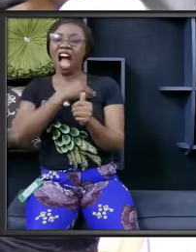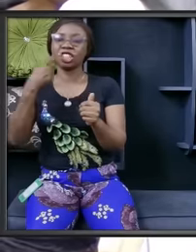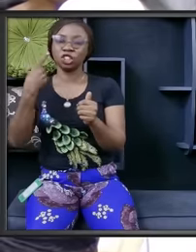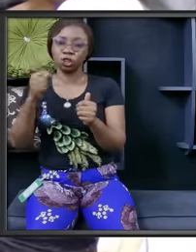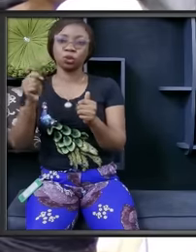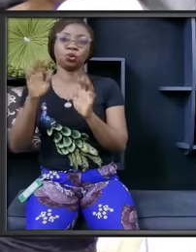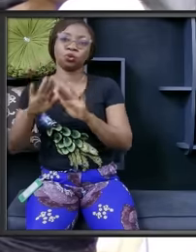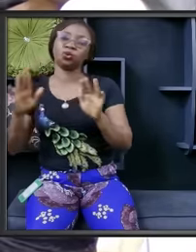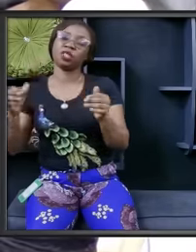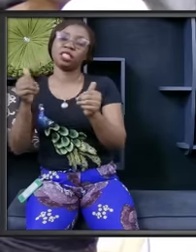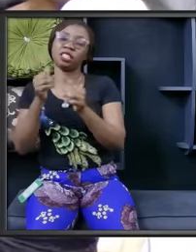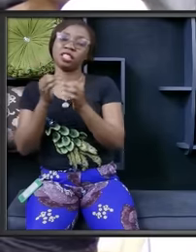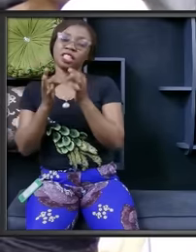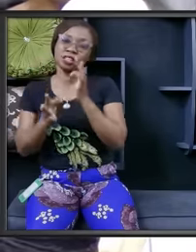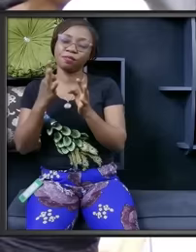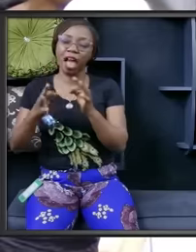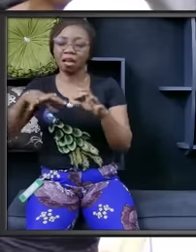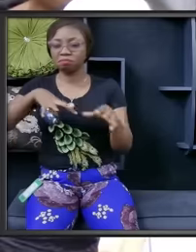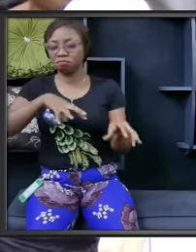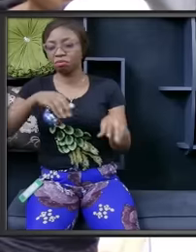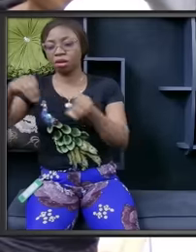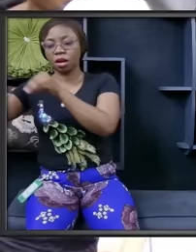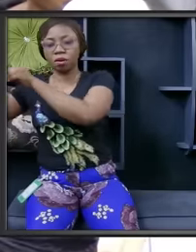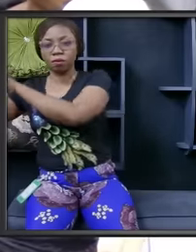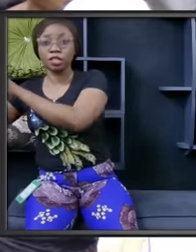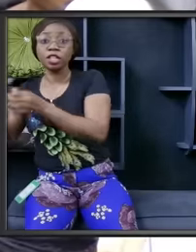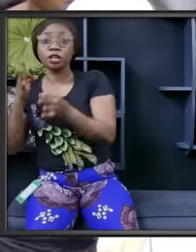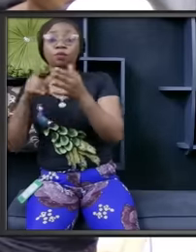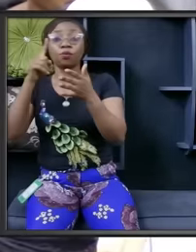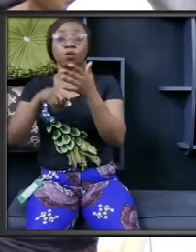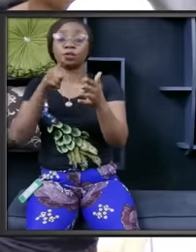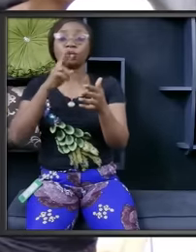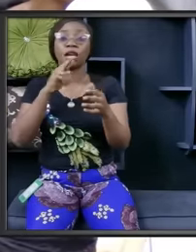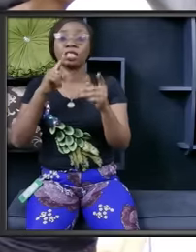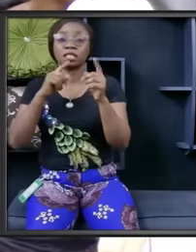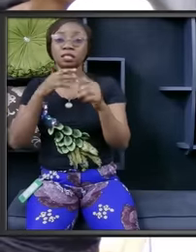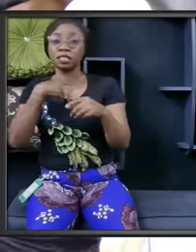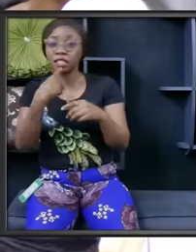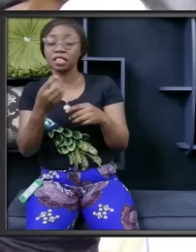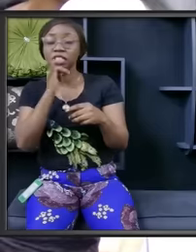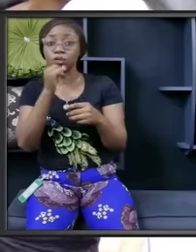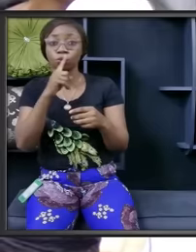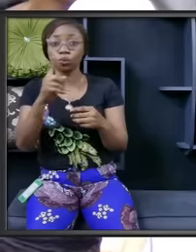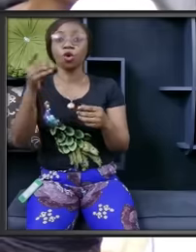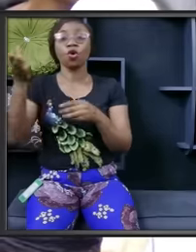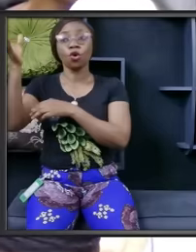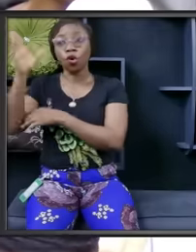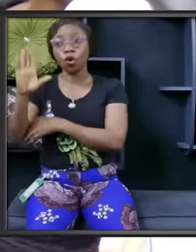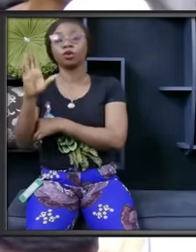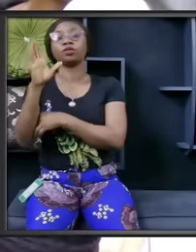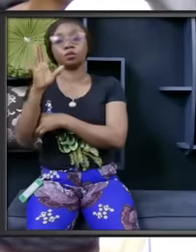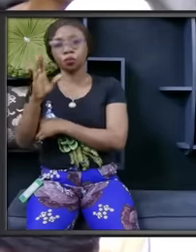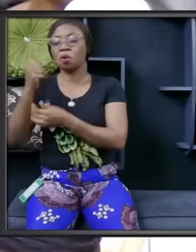for sustain you. Okay. If so because waiting you they talk not true. God for sustain you because God no go